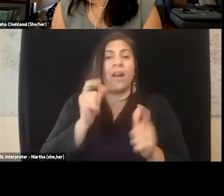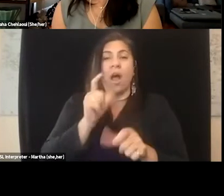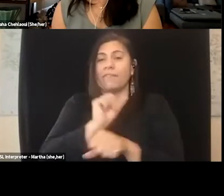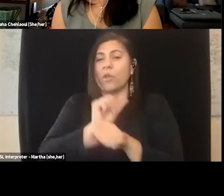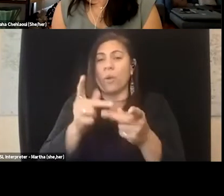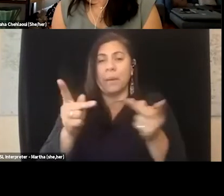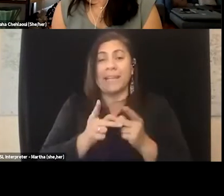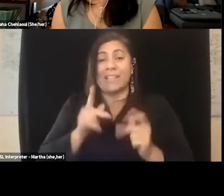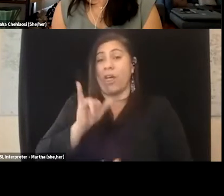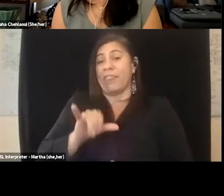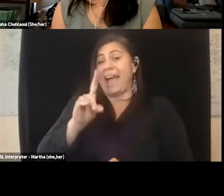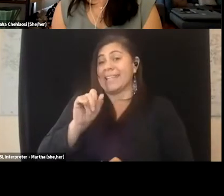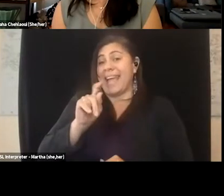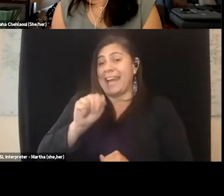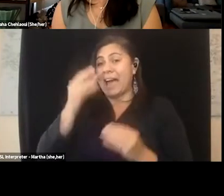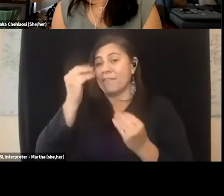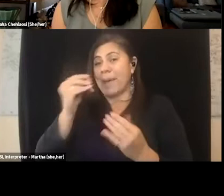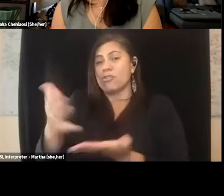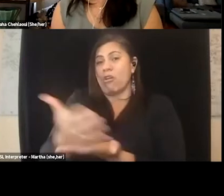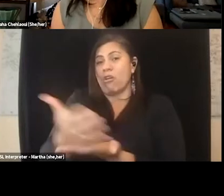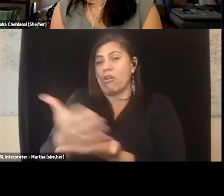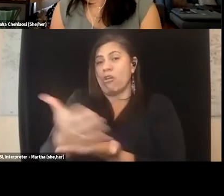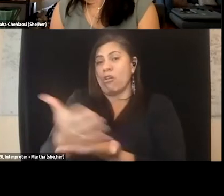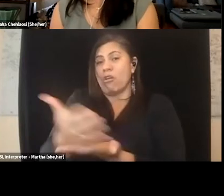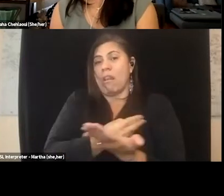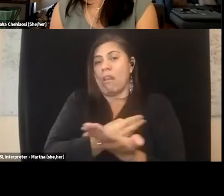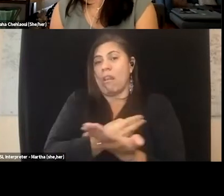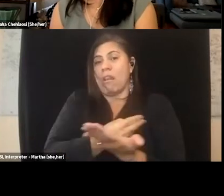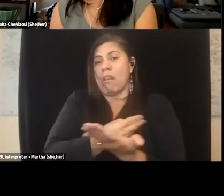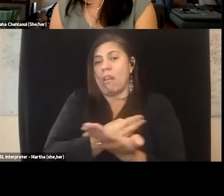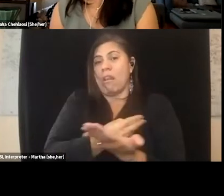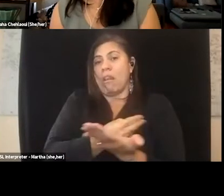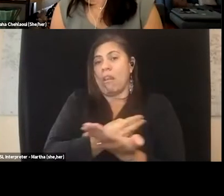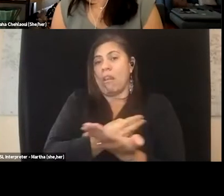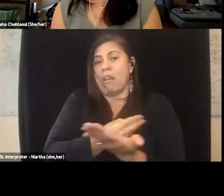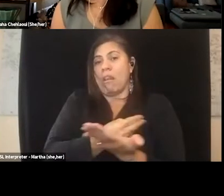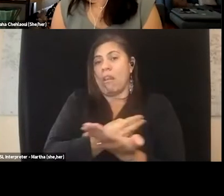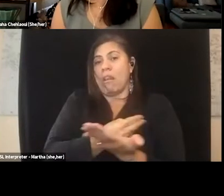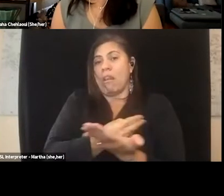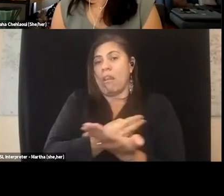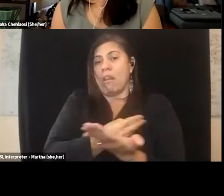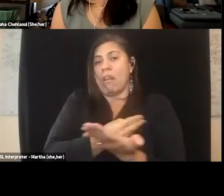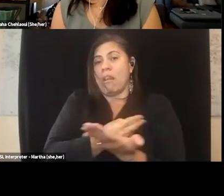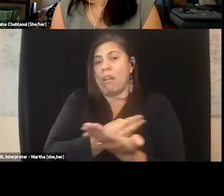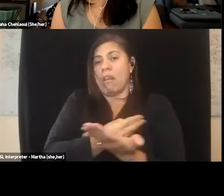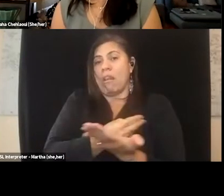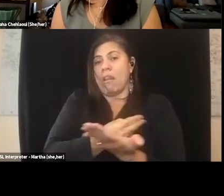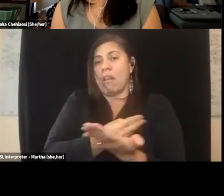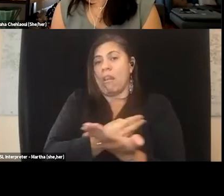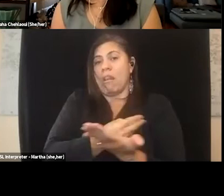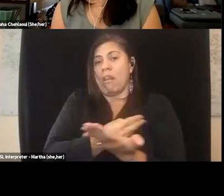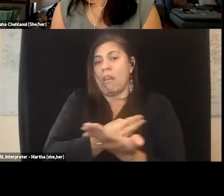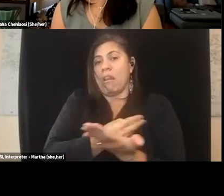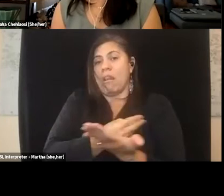was actually pulled from WHO, the World Health Organization. It was pulled from the World Bank. It was pulled from Investopedia. It was pulled